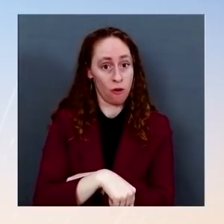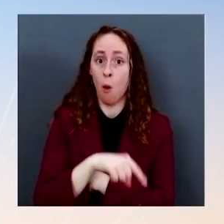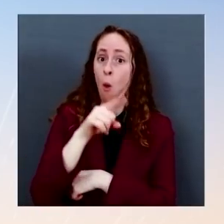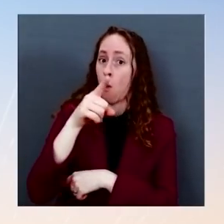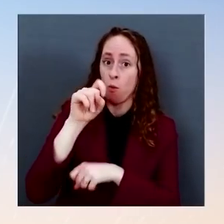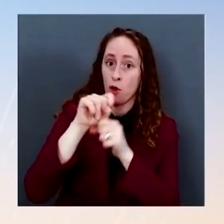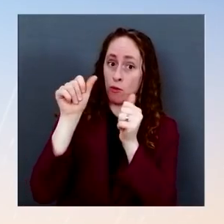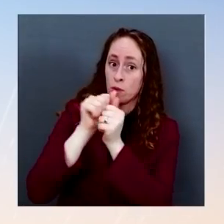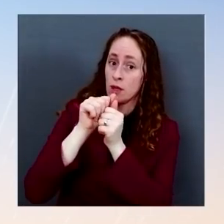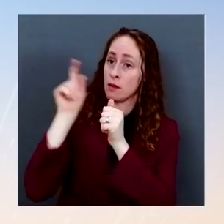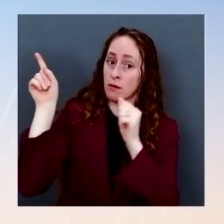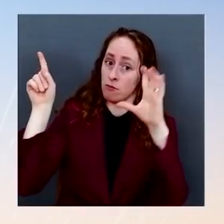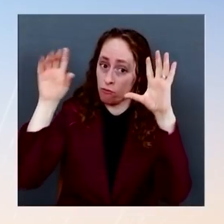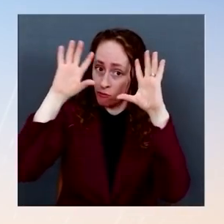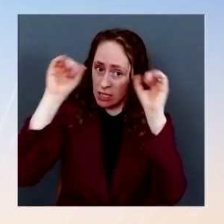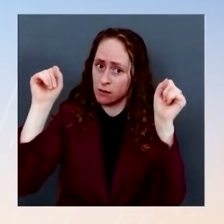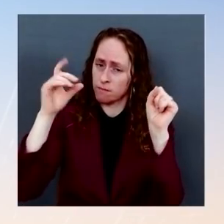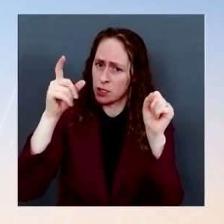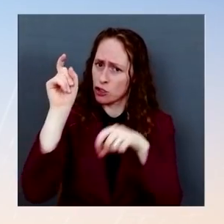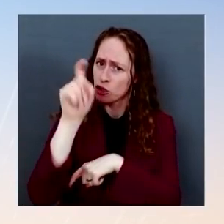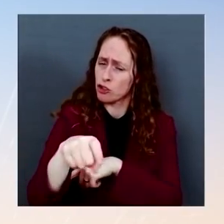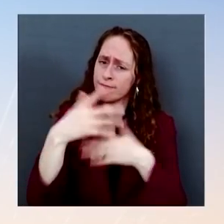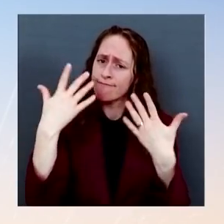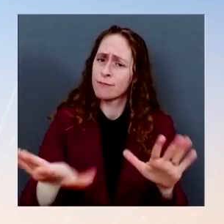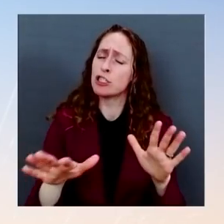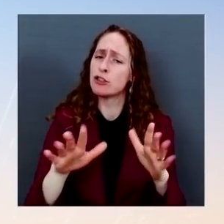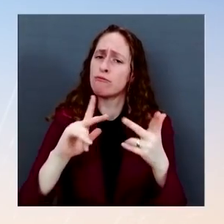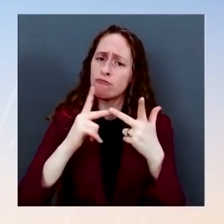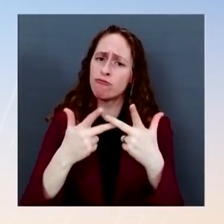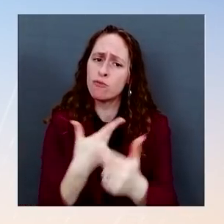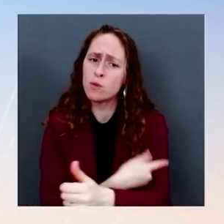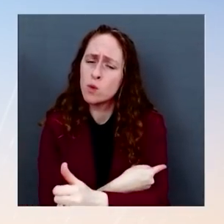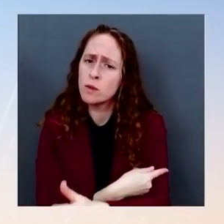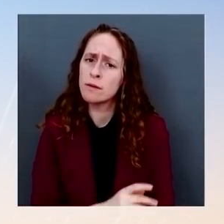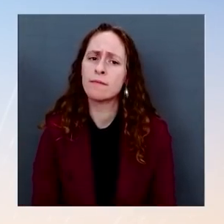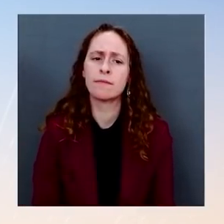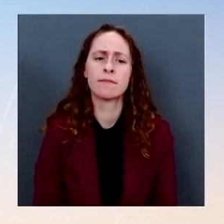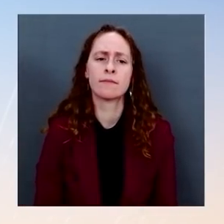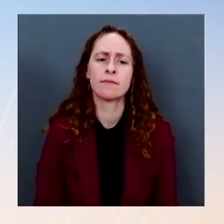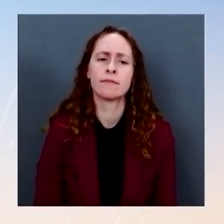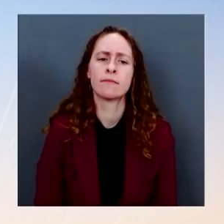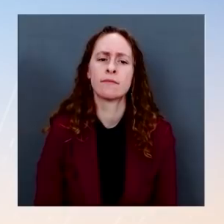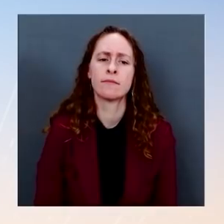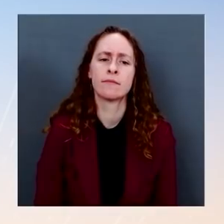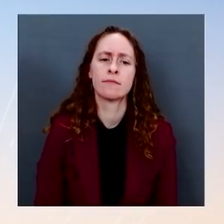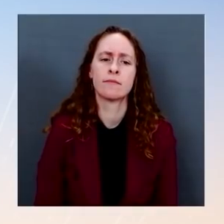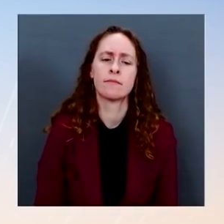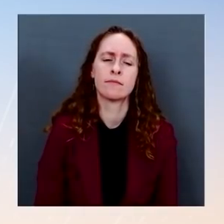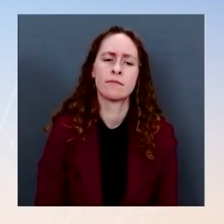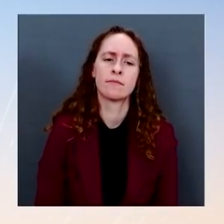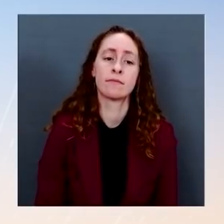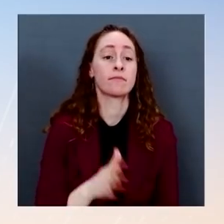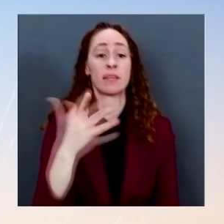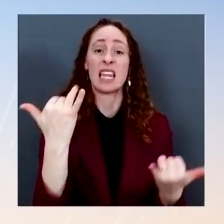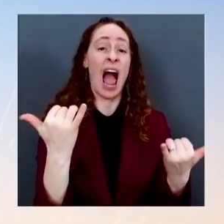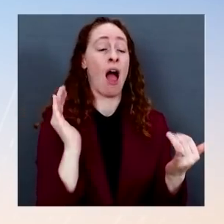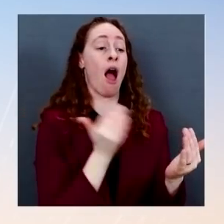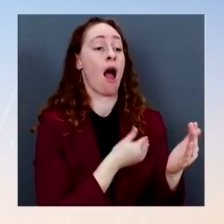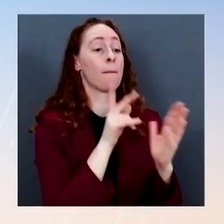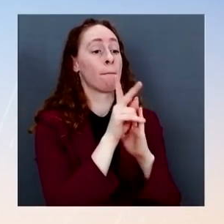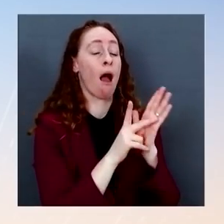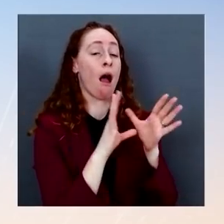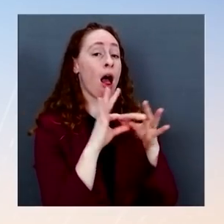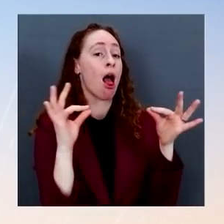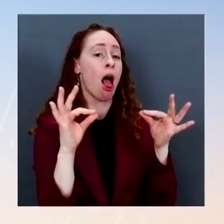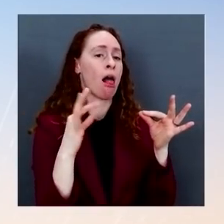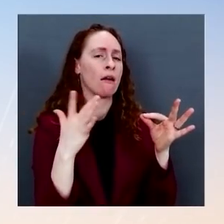heavily recommended to get a booster. If you are going to be in close proximity with the president, you're required to be tested that day. That goes over and